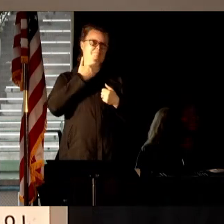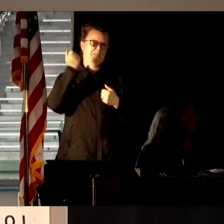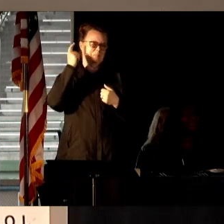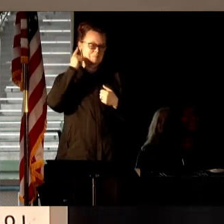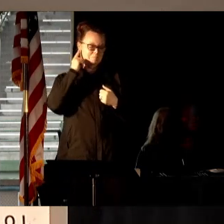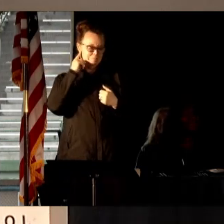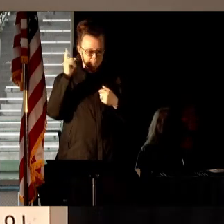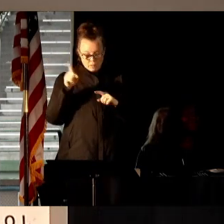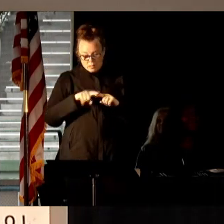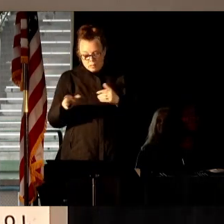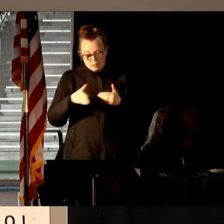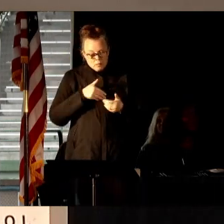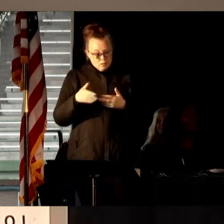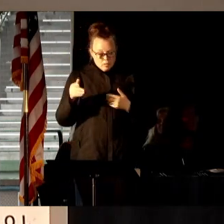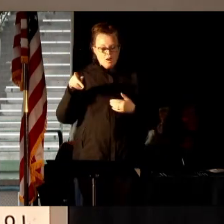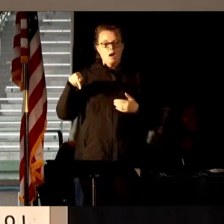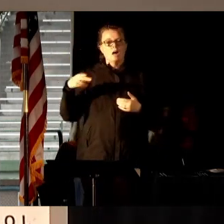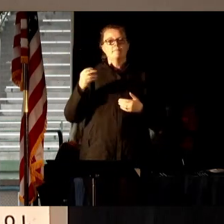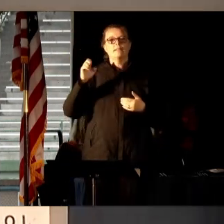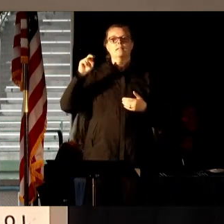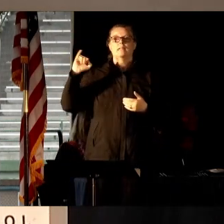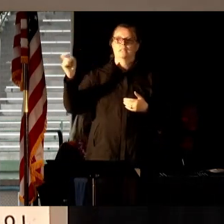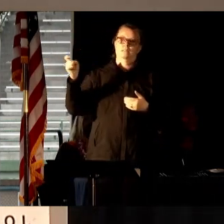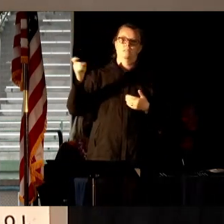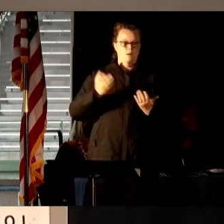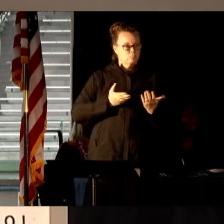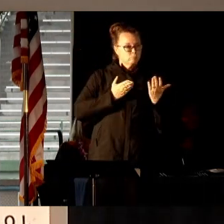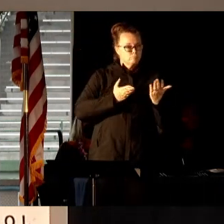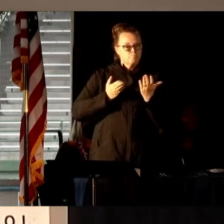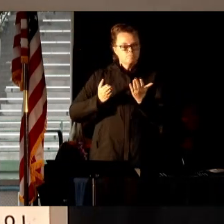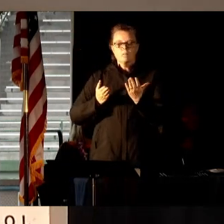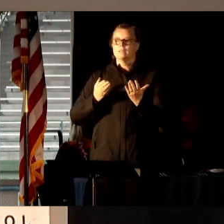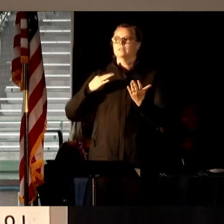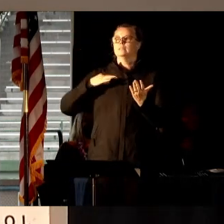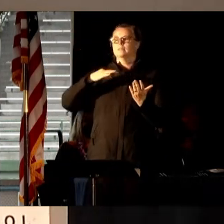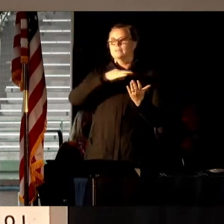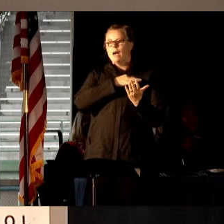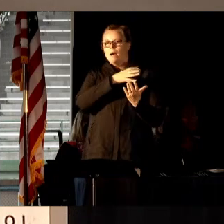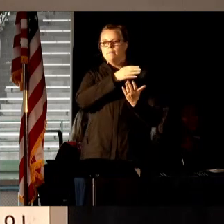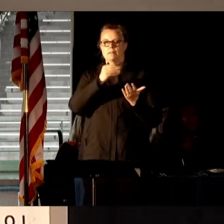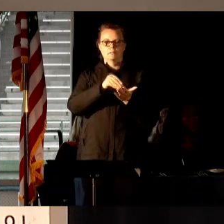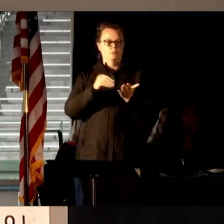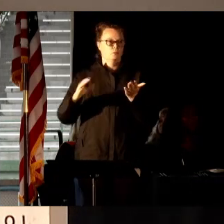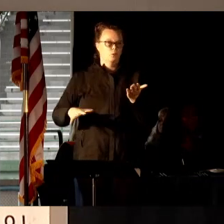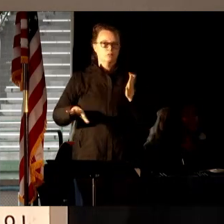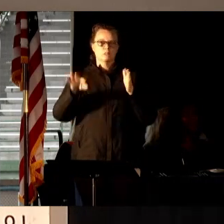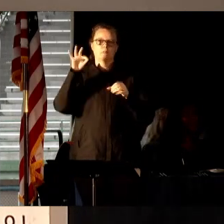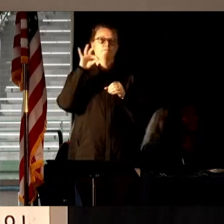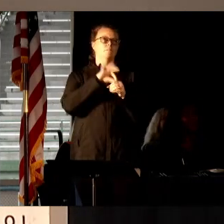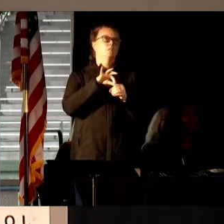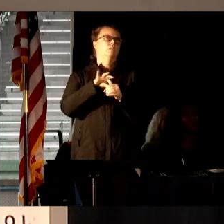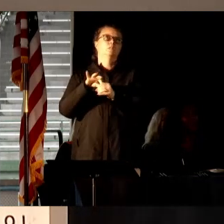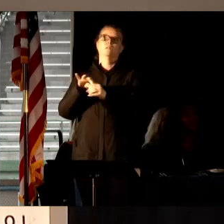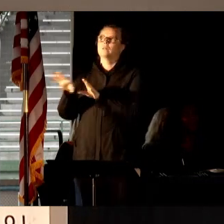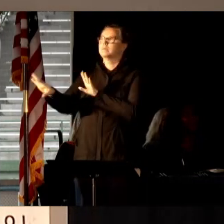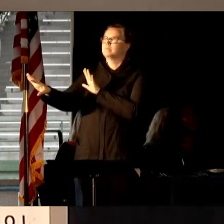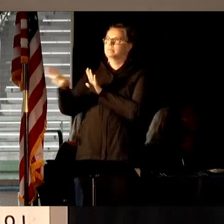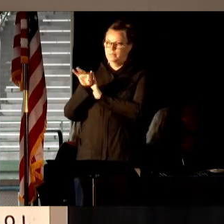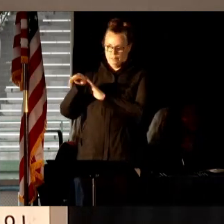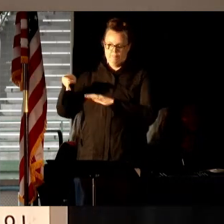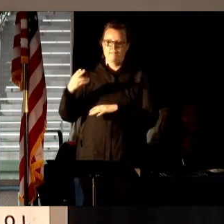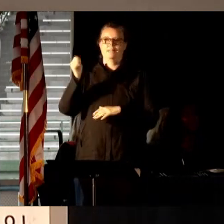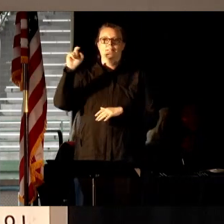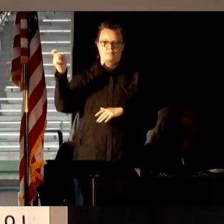After the Helixes put forth their candidates, the students and staff voted and selected the Phoenix to be our mascot. Our community